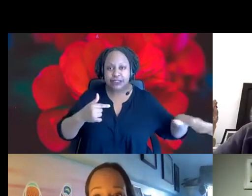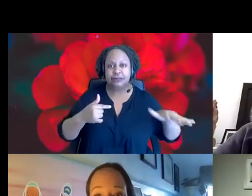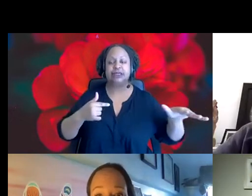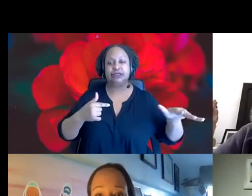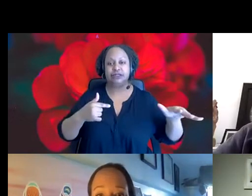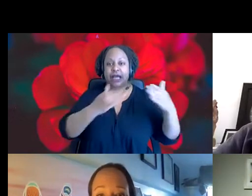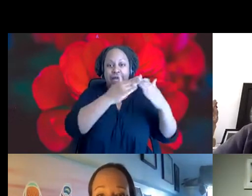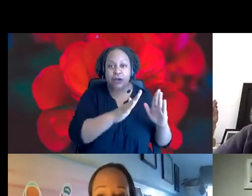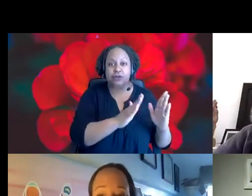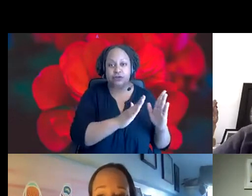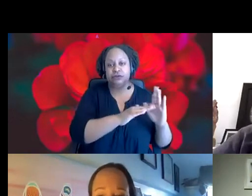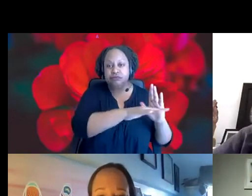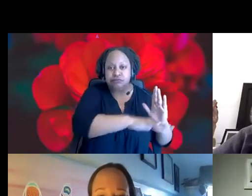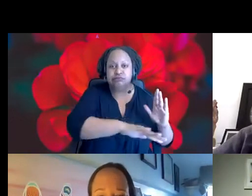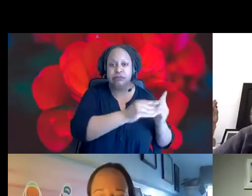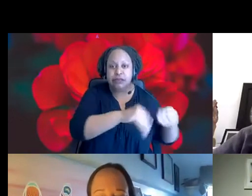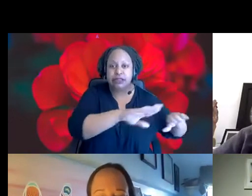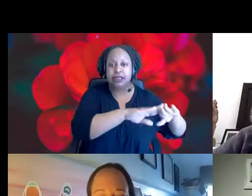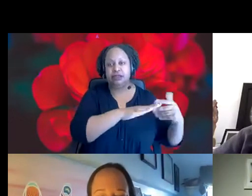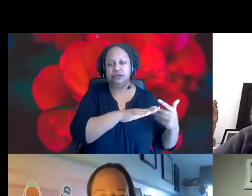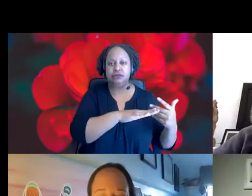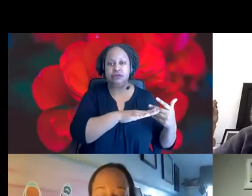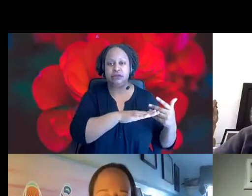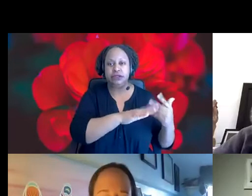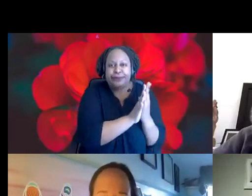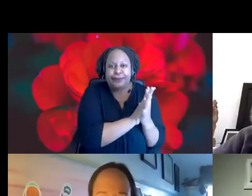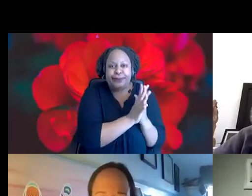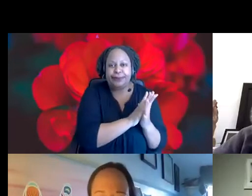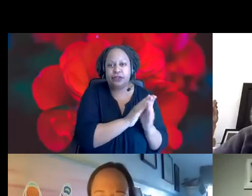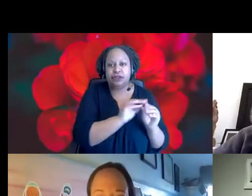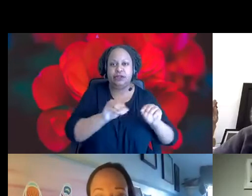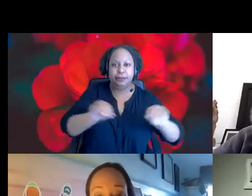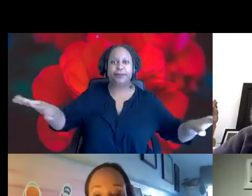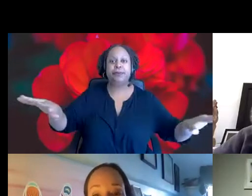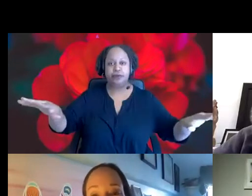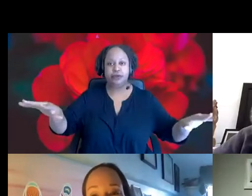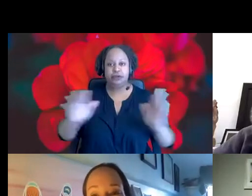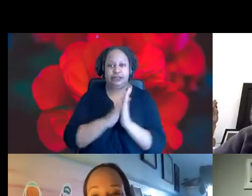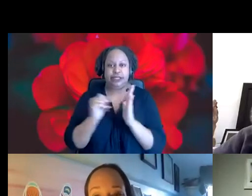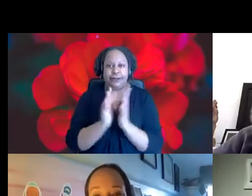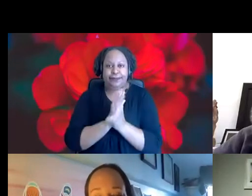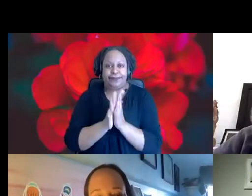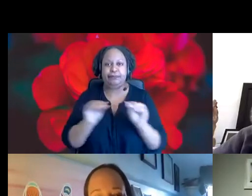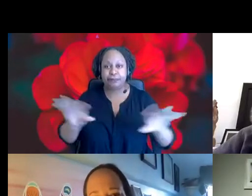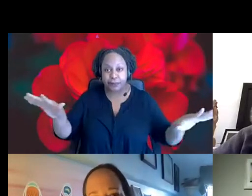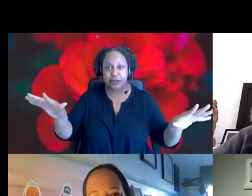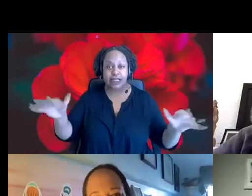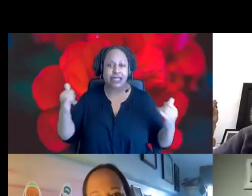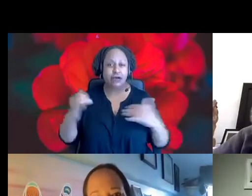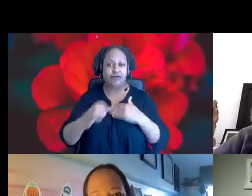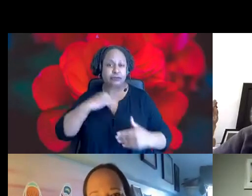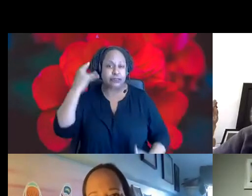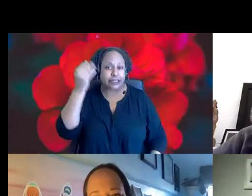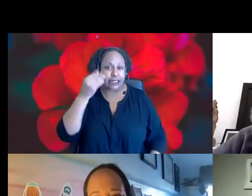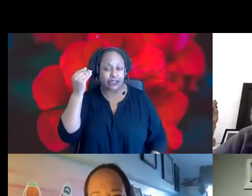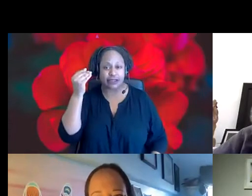perhaps. And it makes me think, I mean, obviously I'm very arts minded, but is it because the art